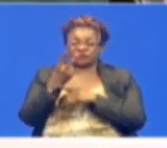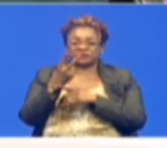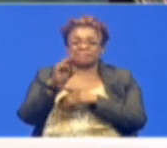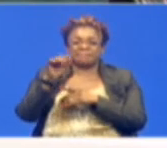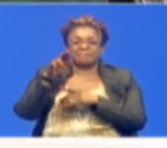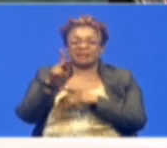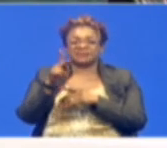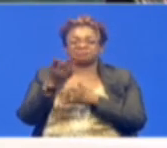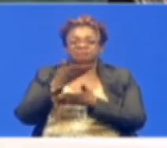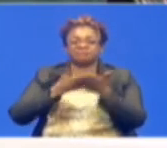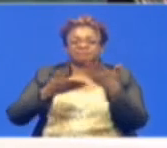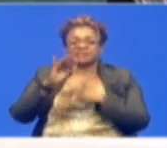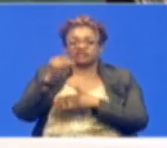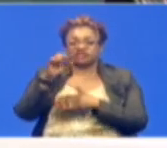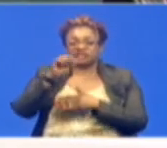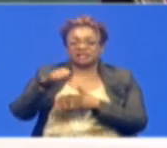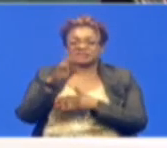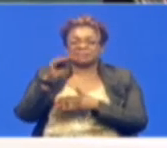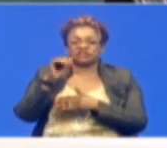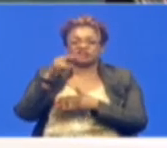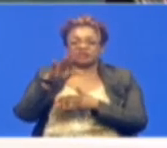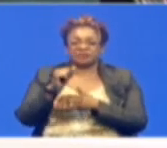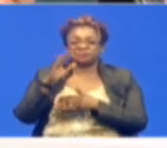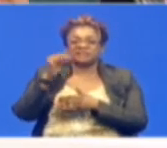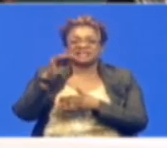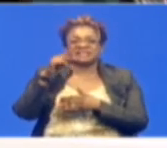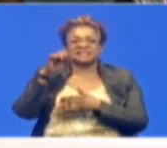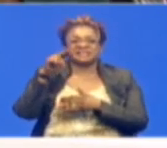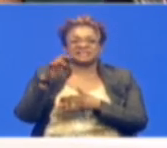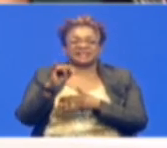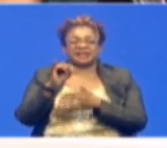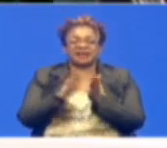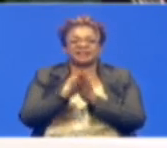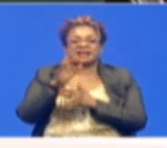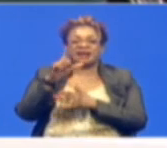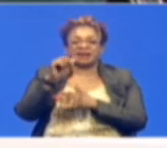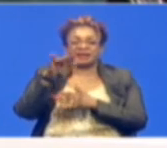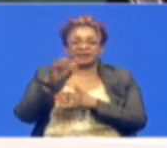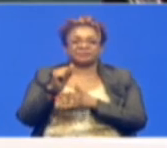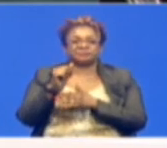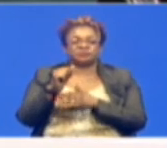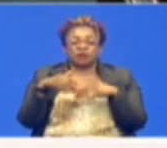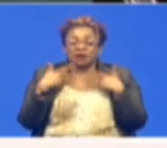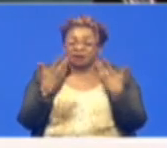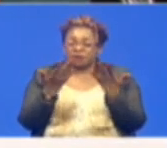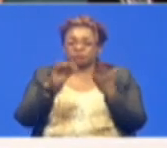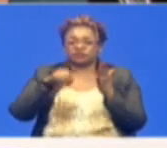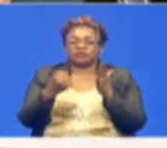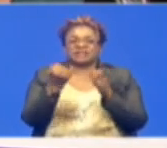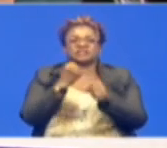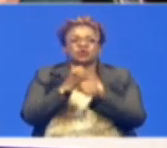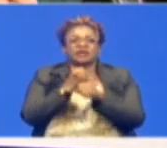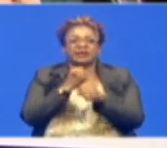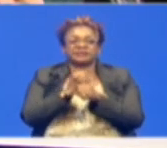is engaging Charles Kirich, Masharia Gaitho, Christine Buku, and Lydia Mavia on how journalists conduct